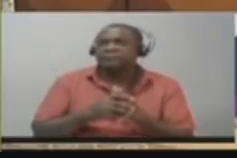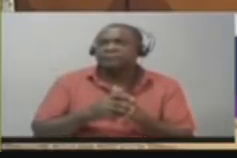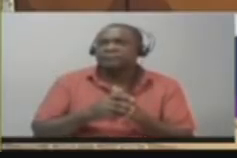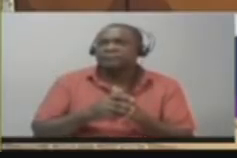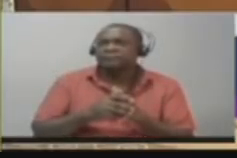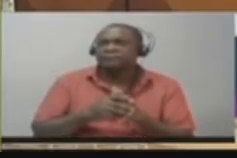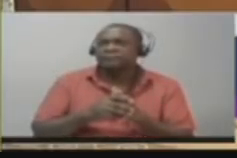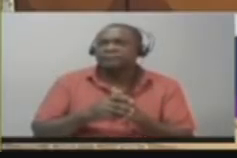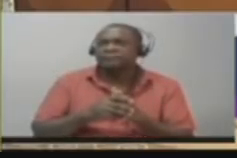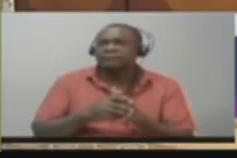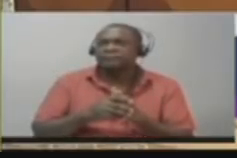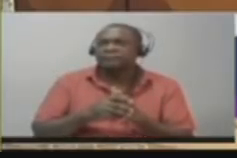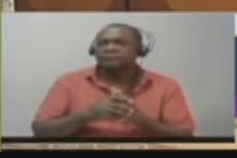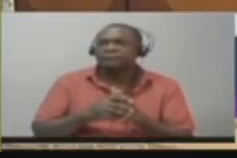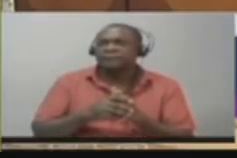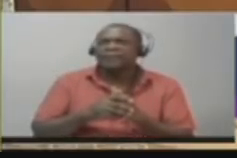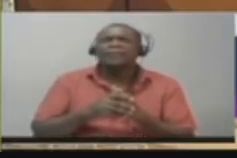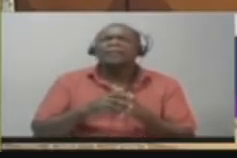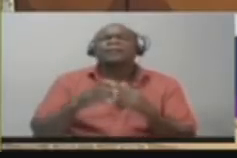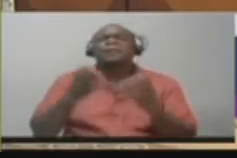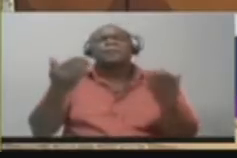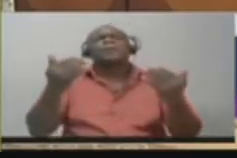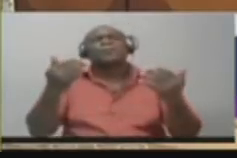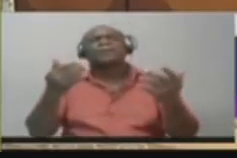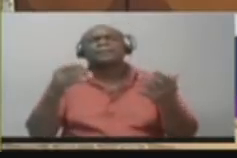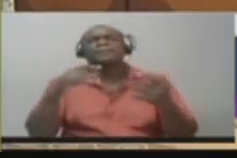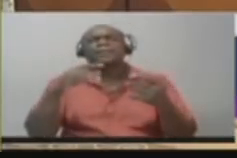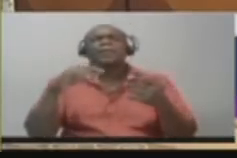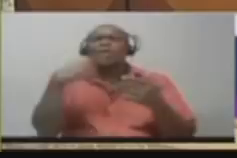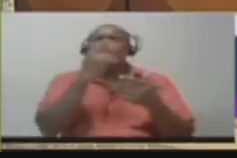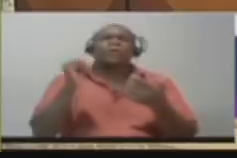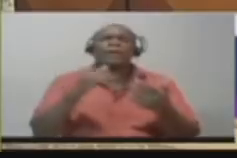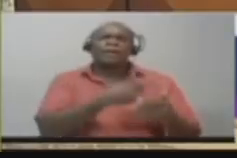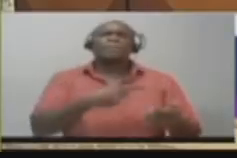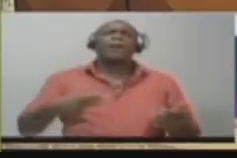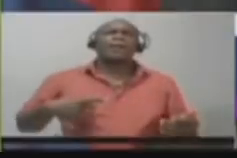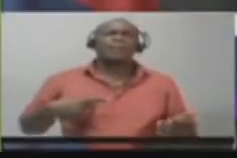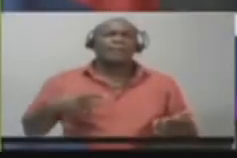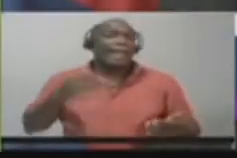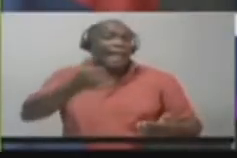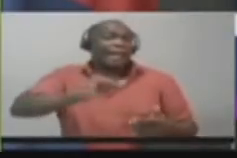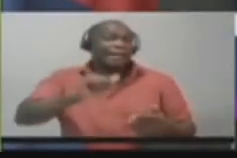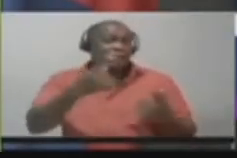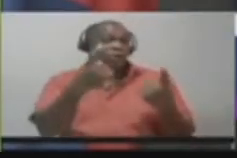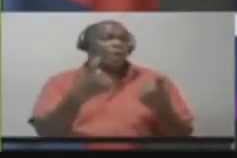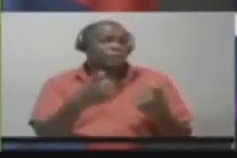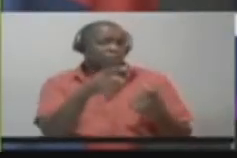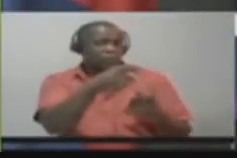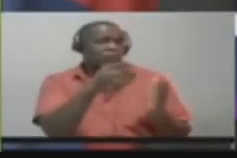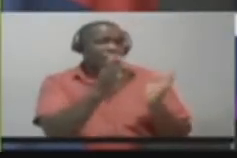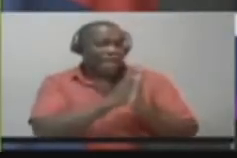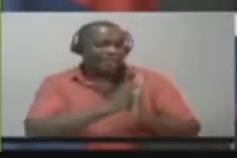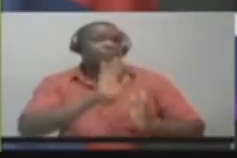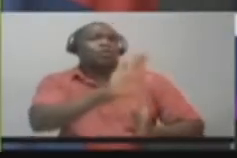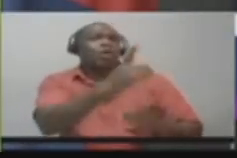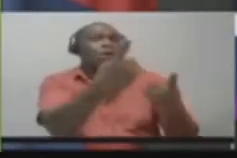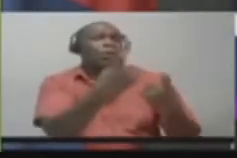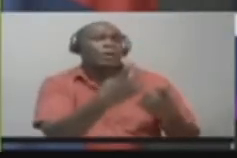Let's get very parliamentary, right? Any question you ask is your question, right? You take ownership.